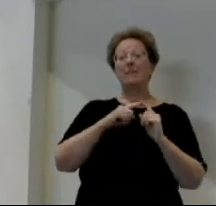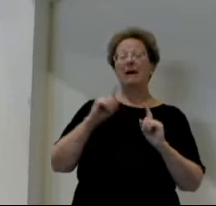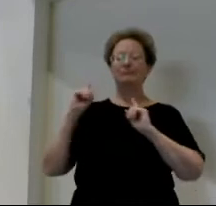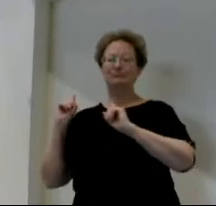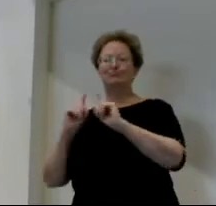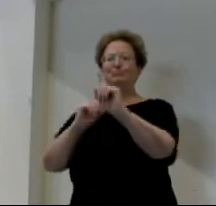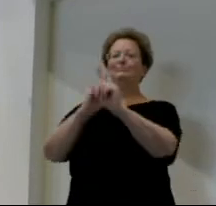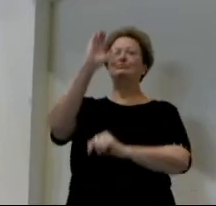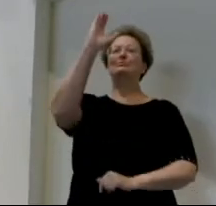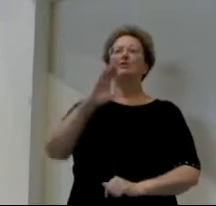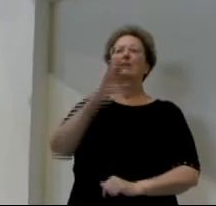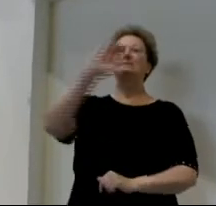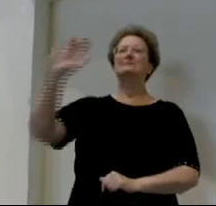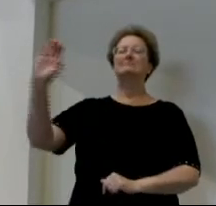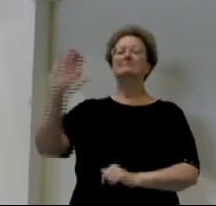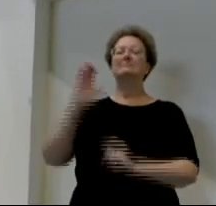forgiveness.